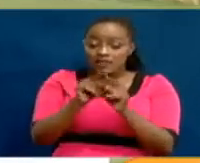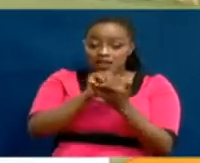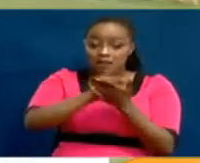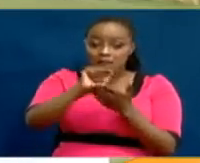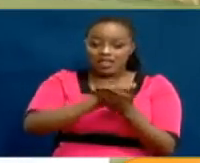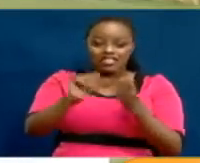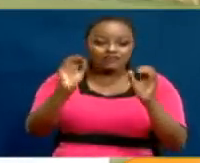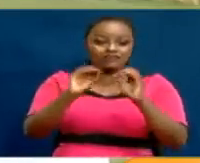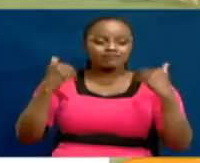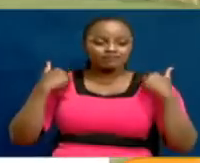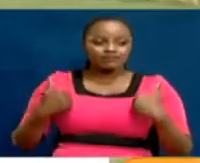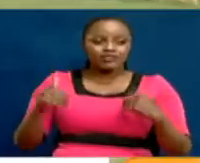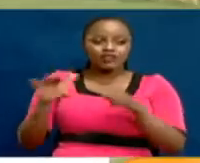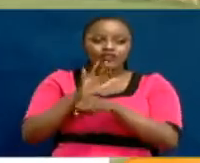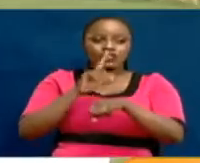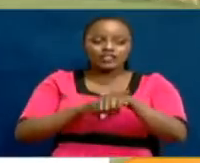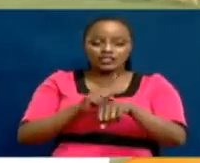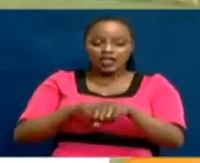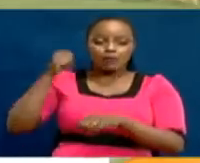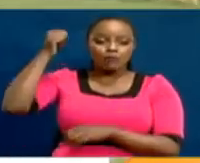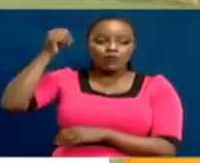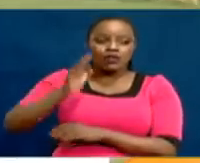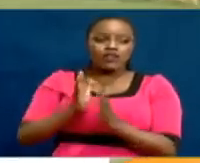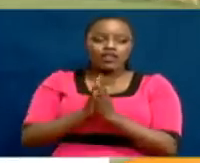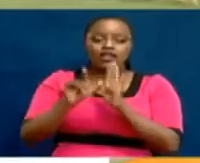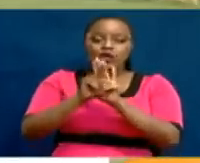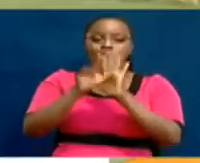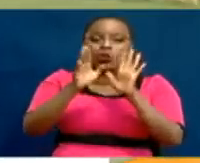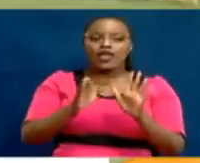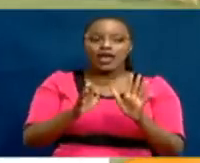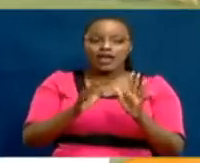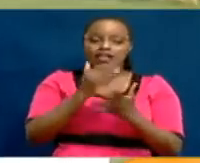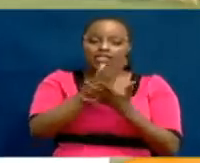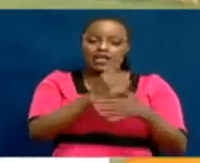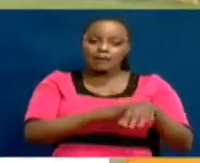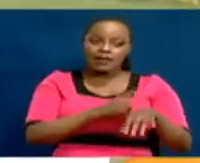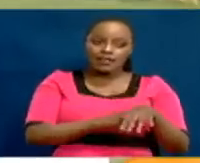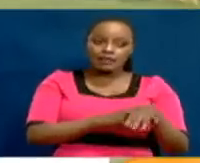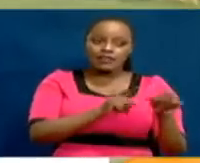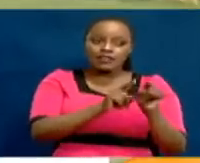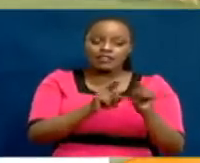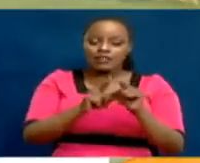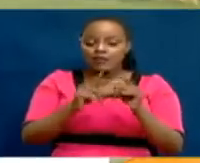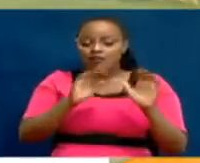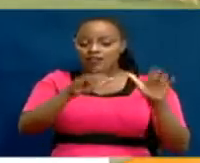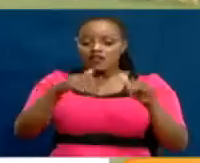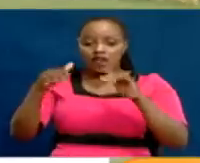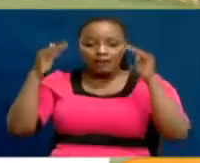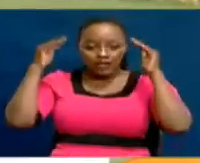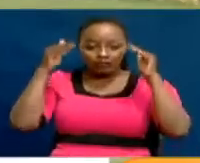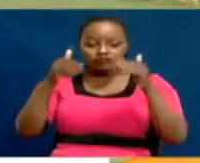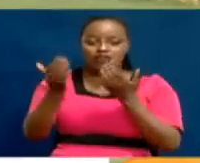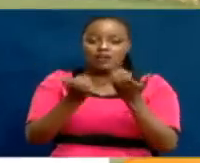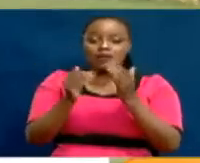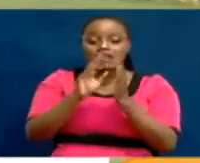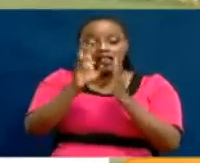printing. I am a full-time politician and lawyer, sometimes straying into farming. I have